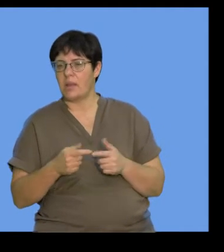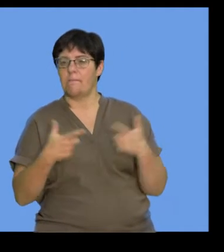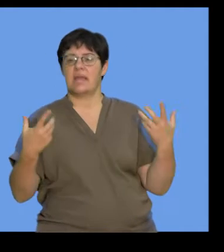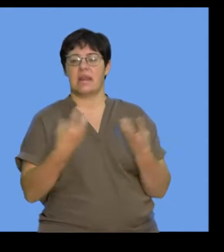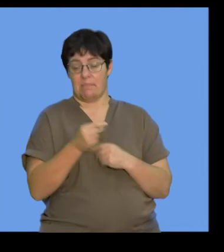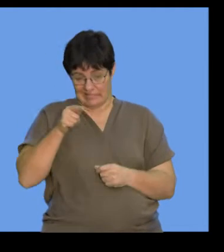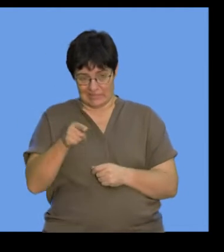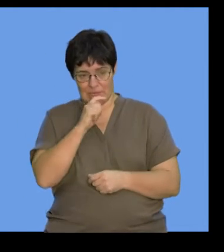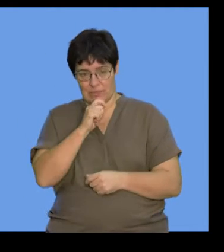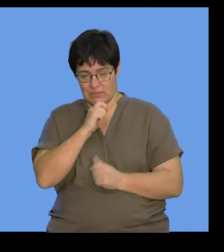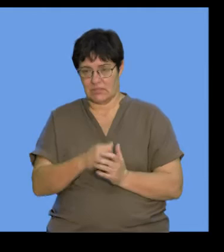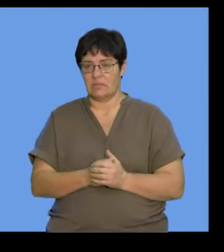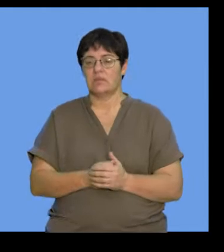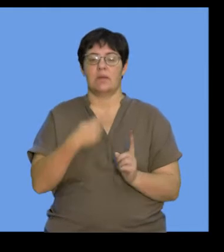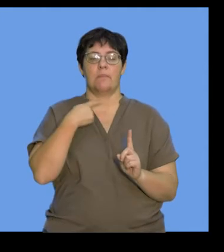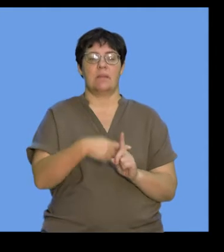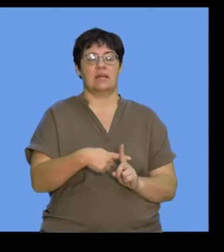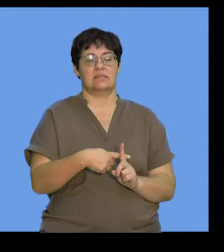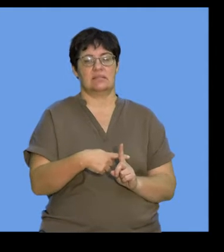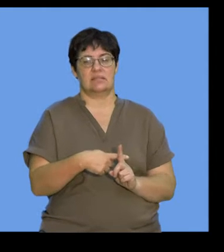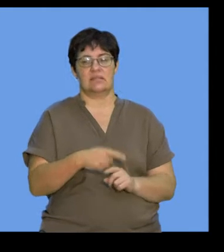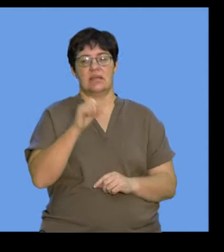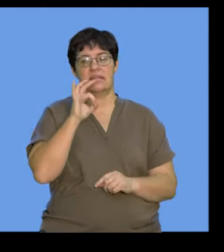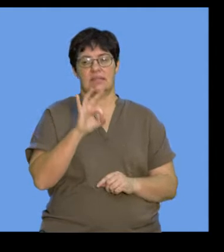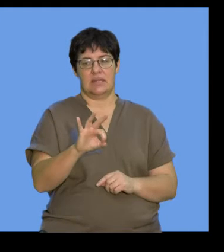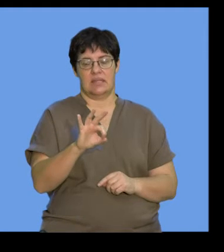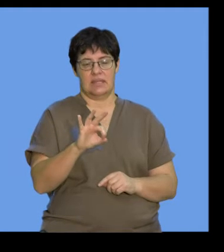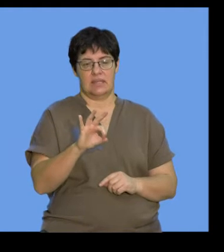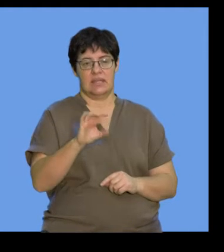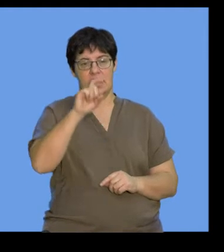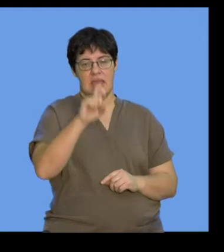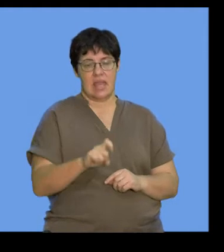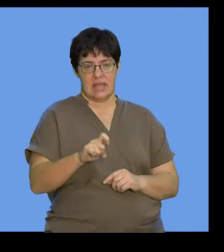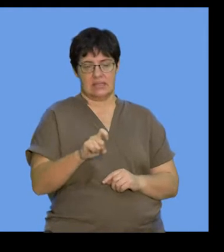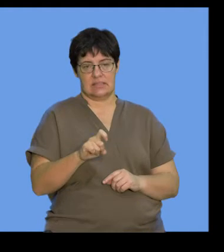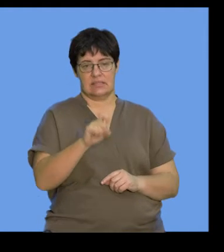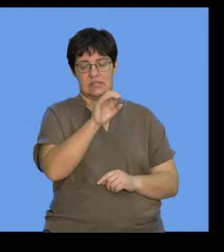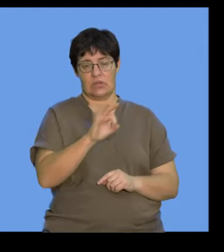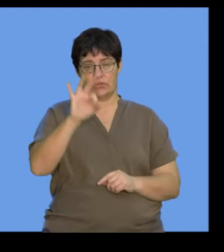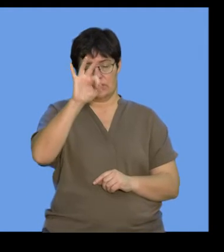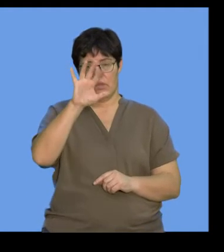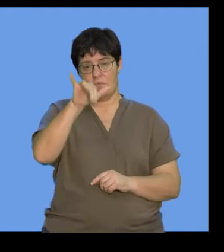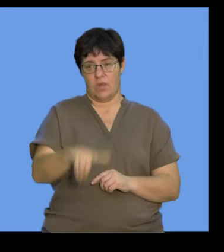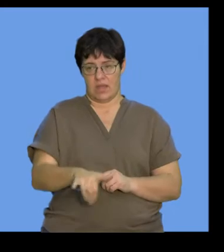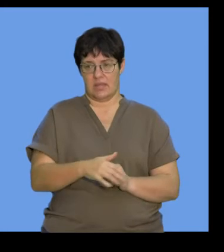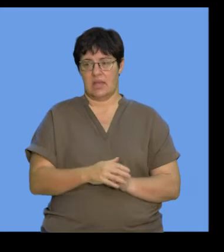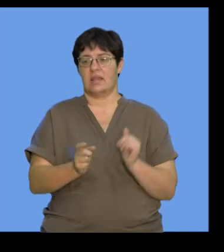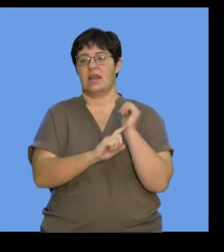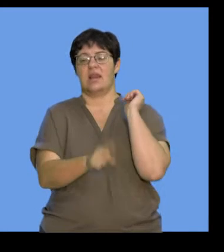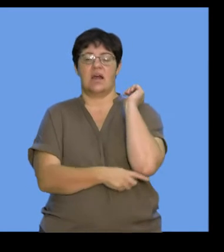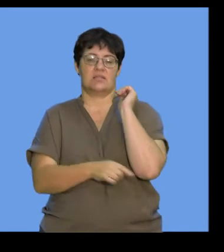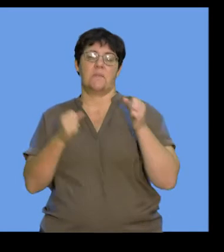then take the sign of the bigger number. So this becomes plus 3x cubed